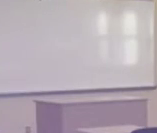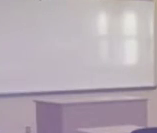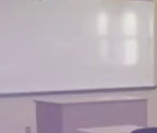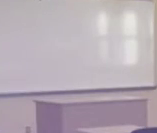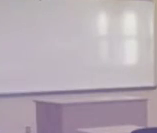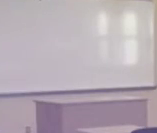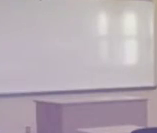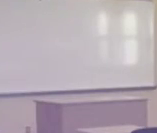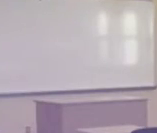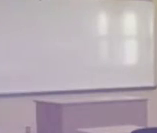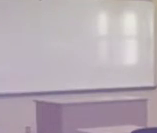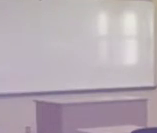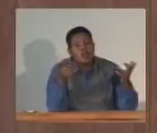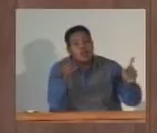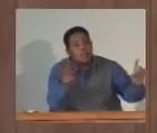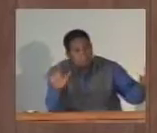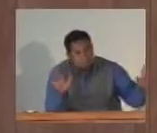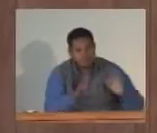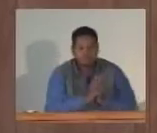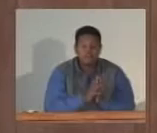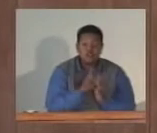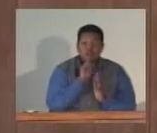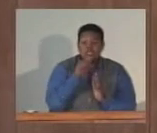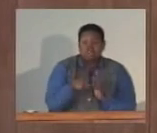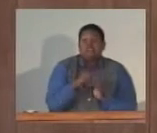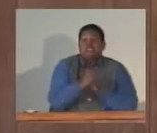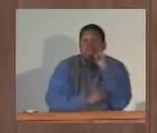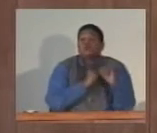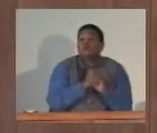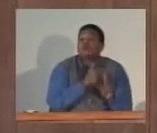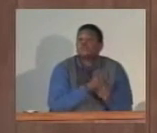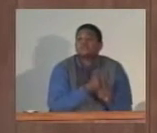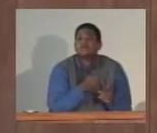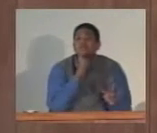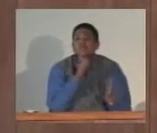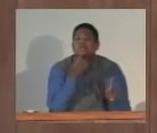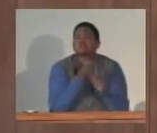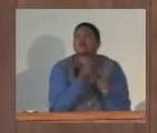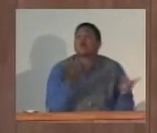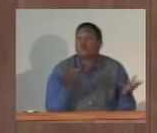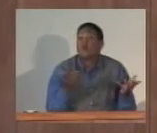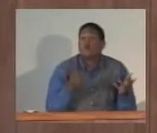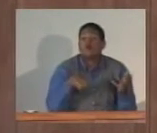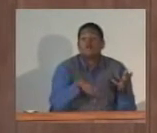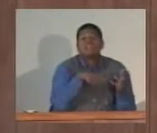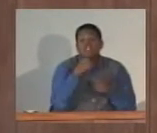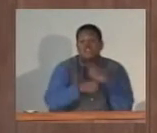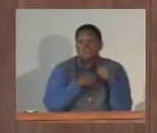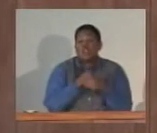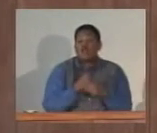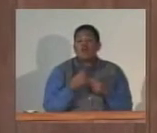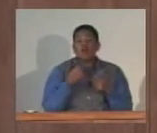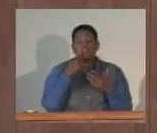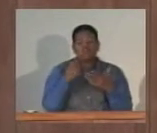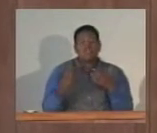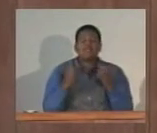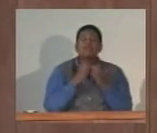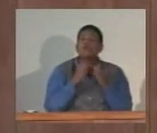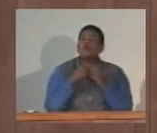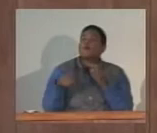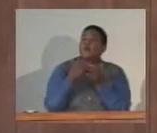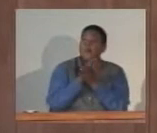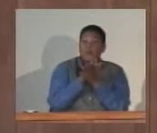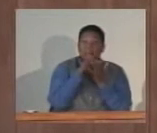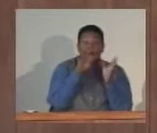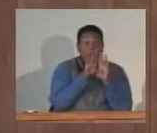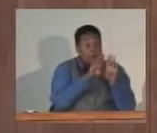efficiency in the school system. These institutions affected this year are among more